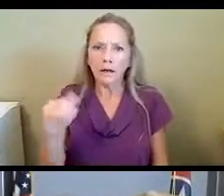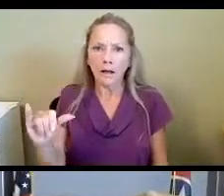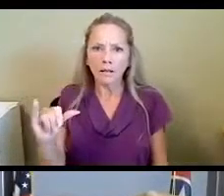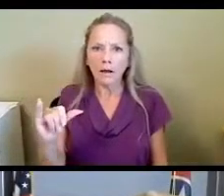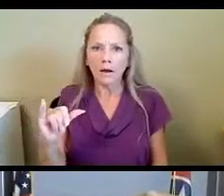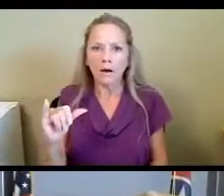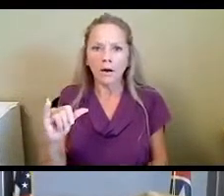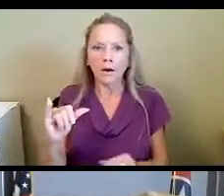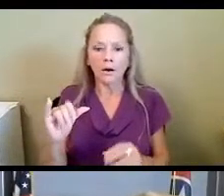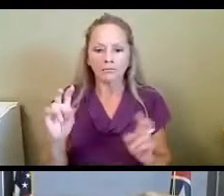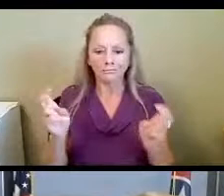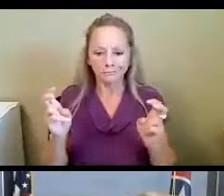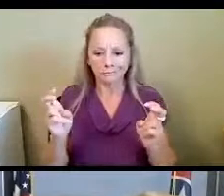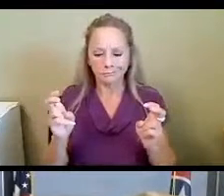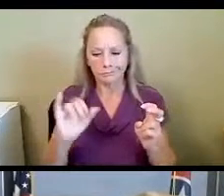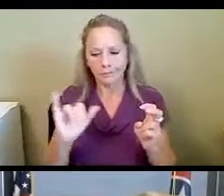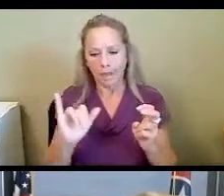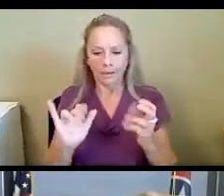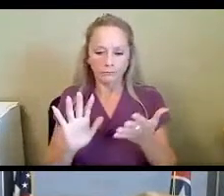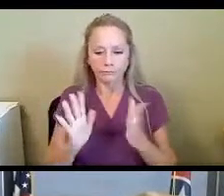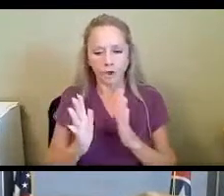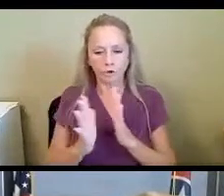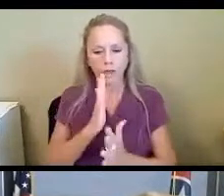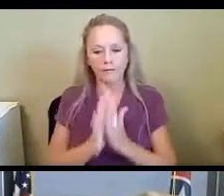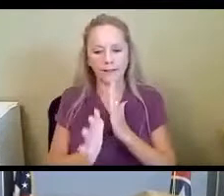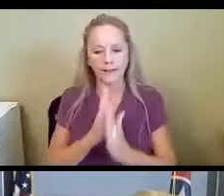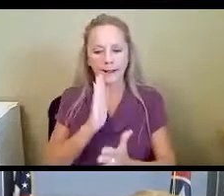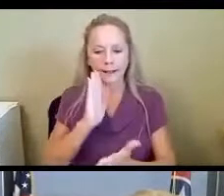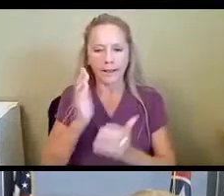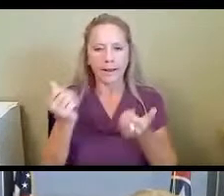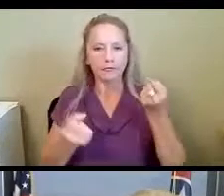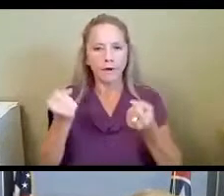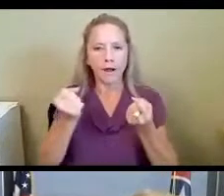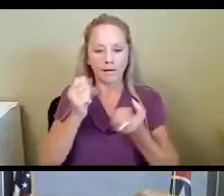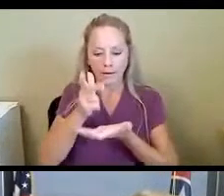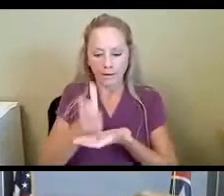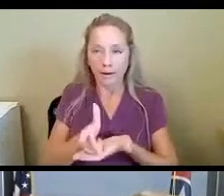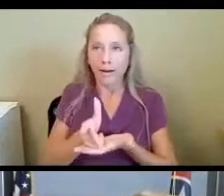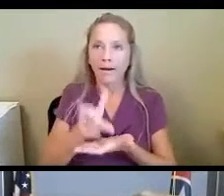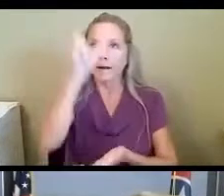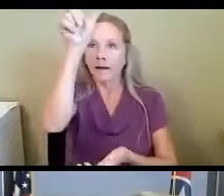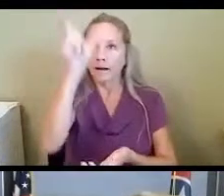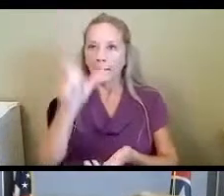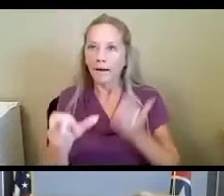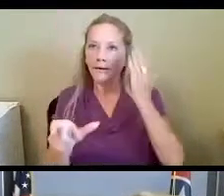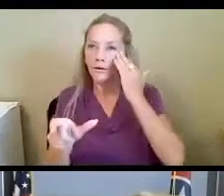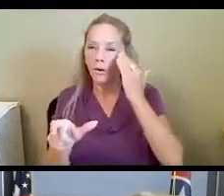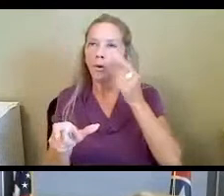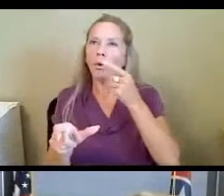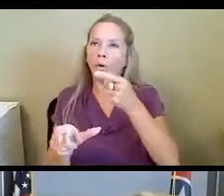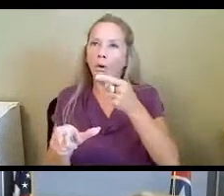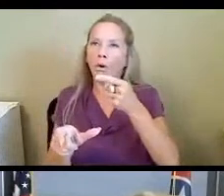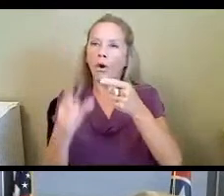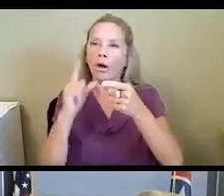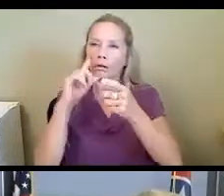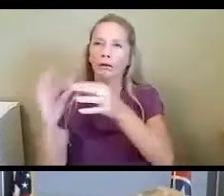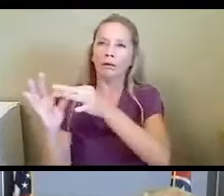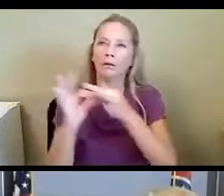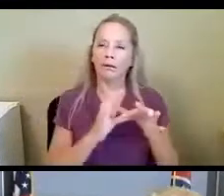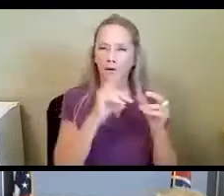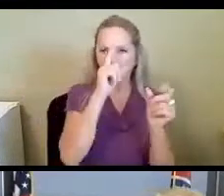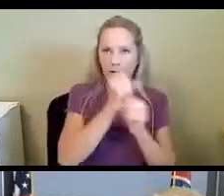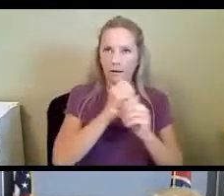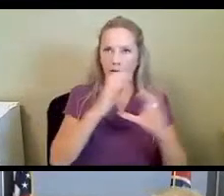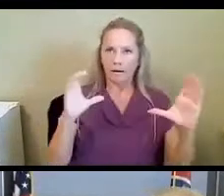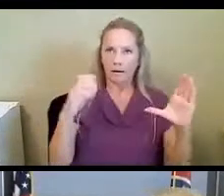traffic light kind of thing to talk about how things are going in the community and connect that to if we